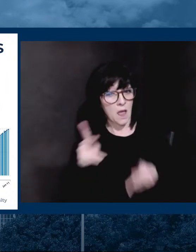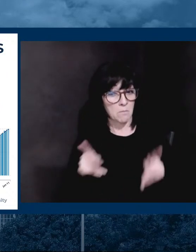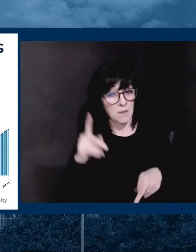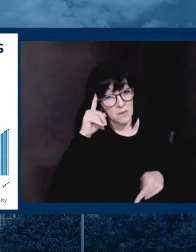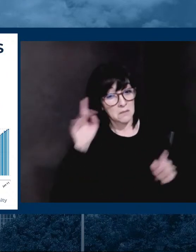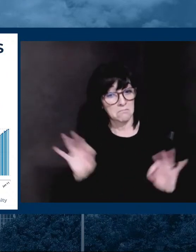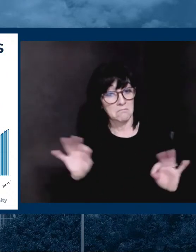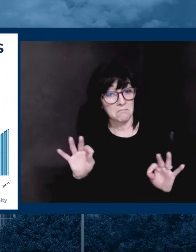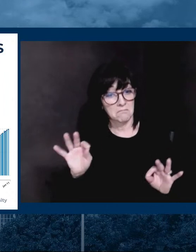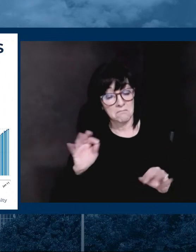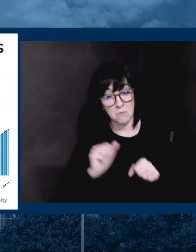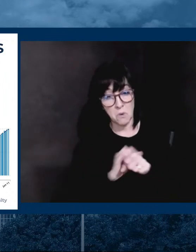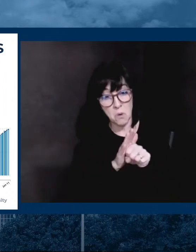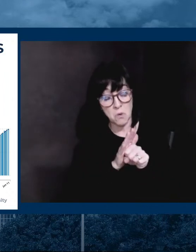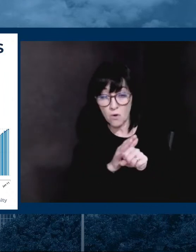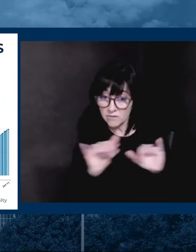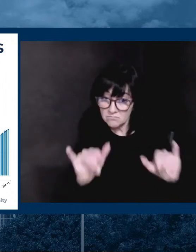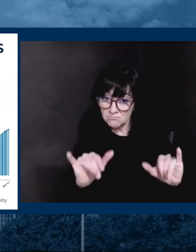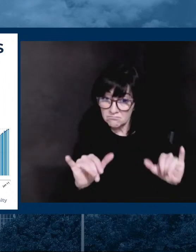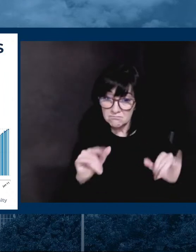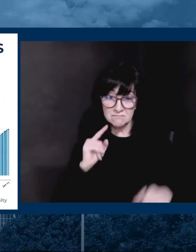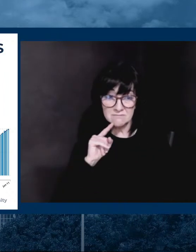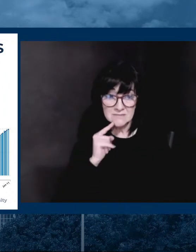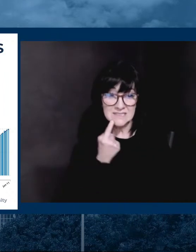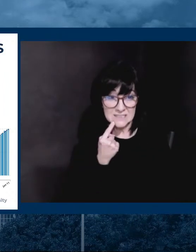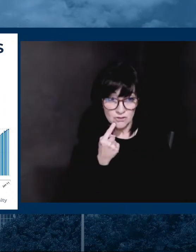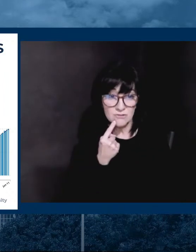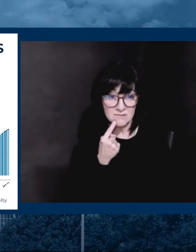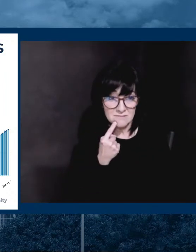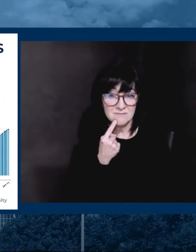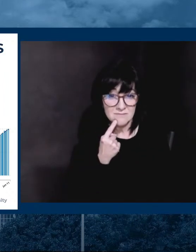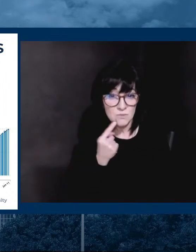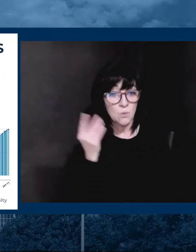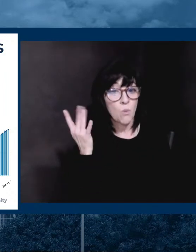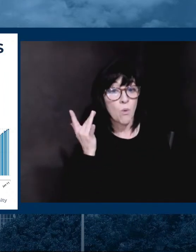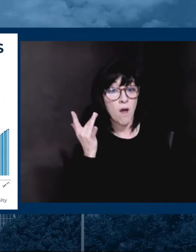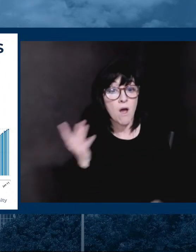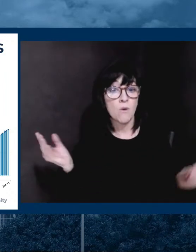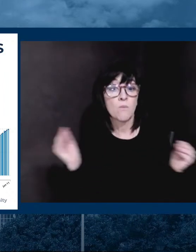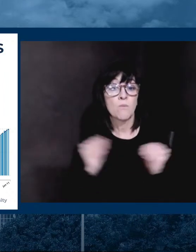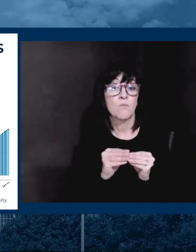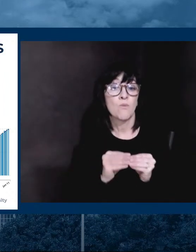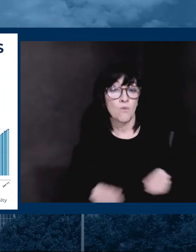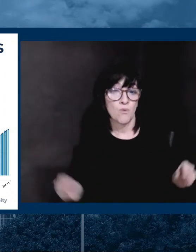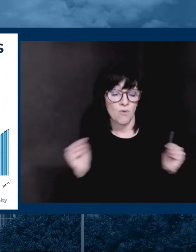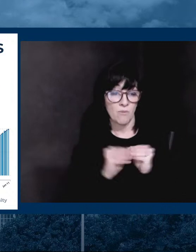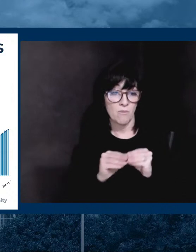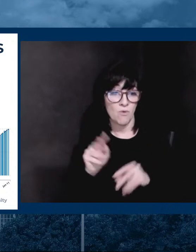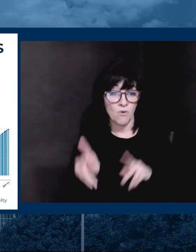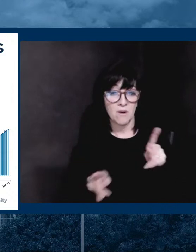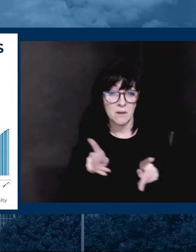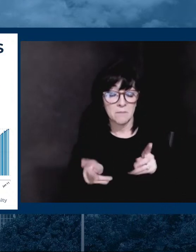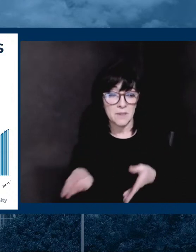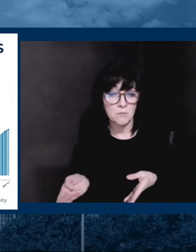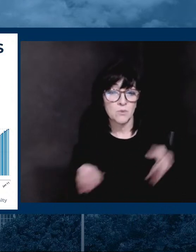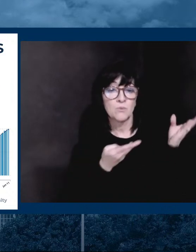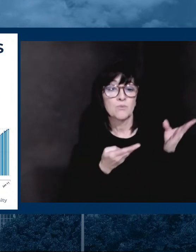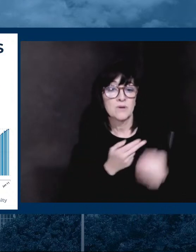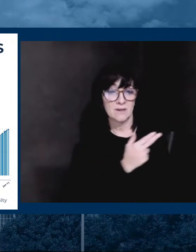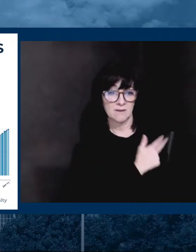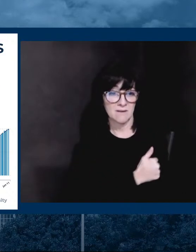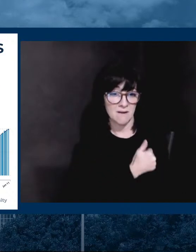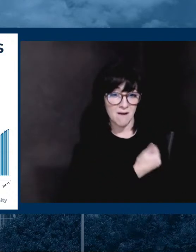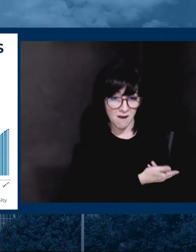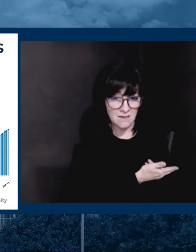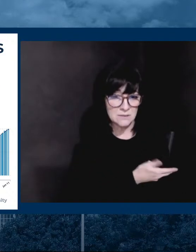bad as was reported back in the spring. Now we're seeing more serious cases coming in as anecdotal